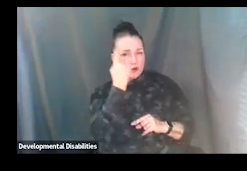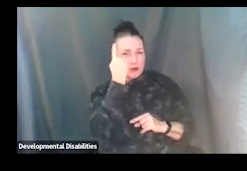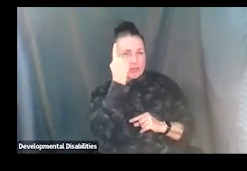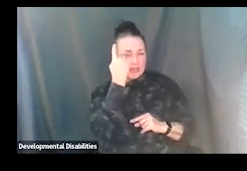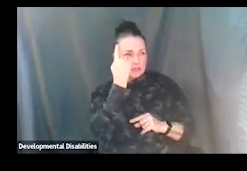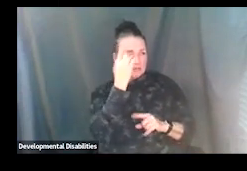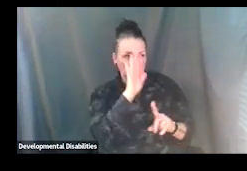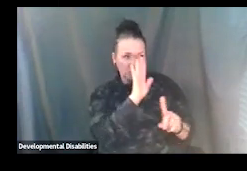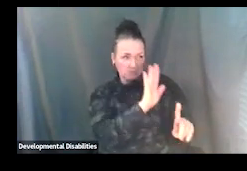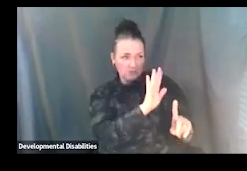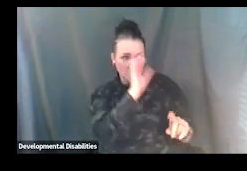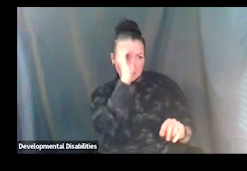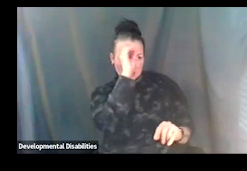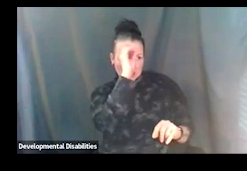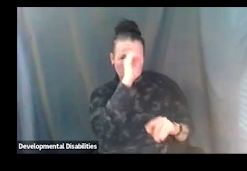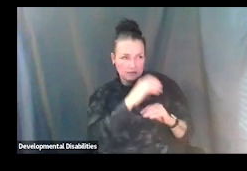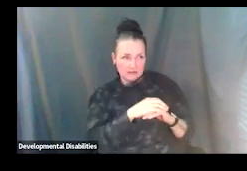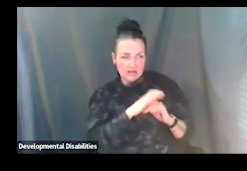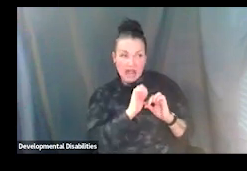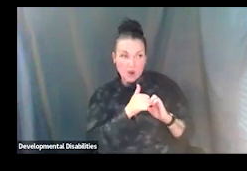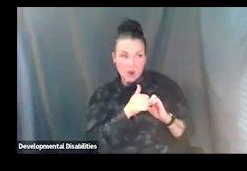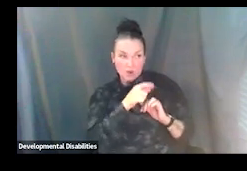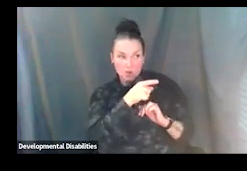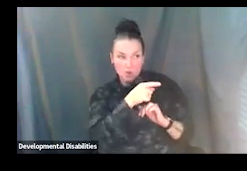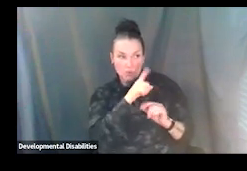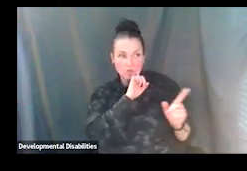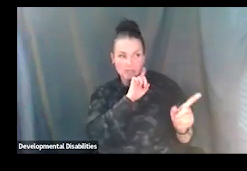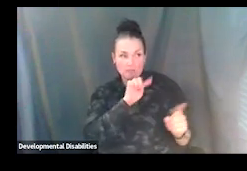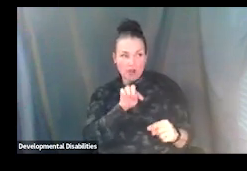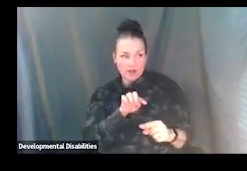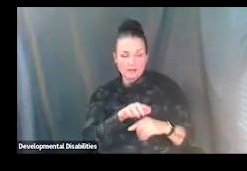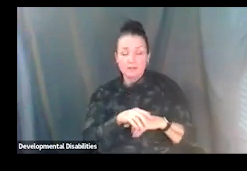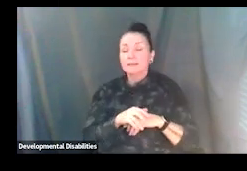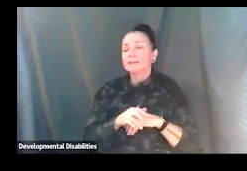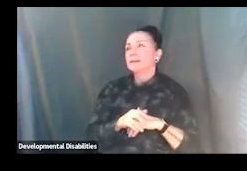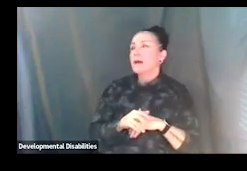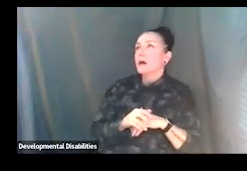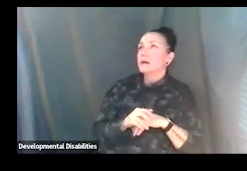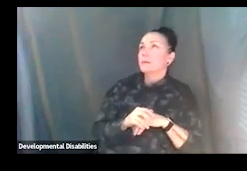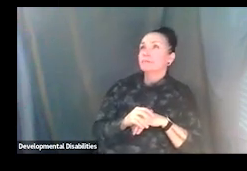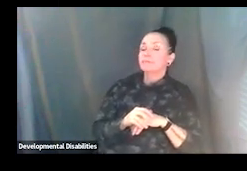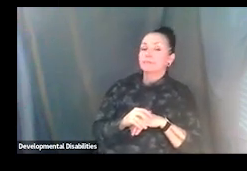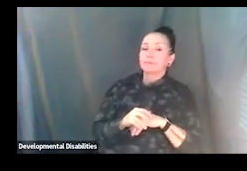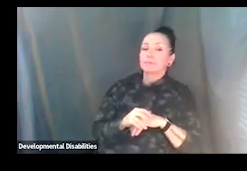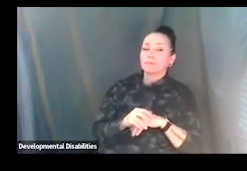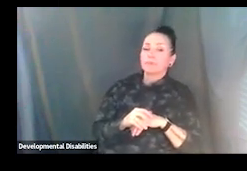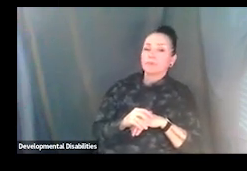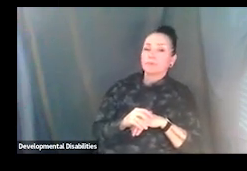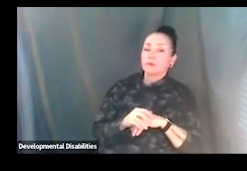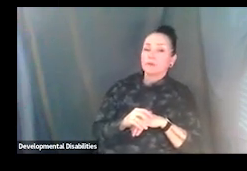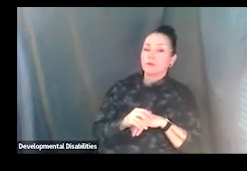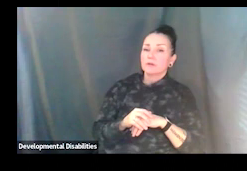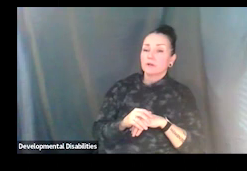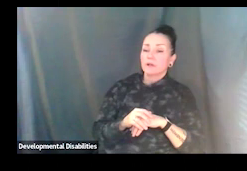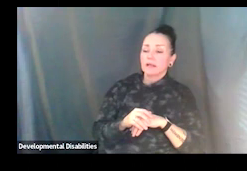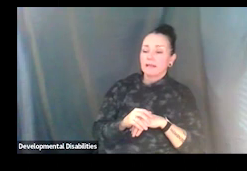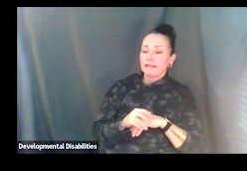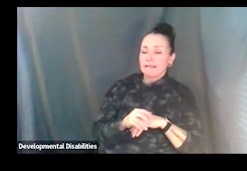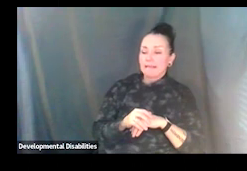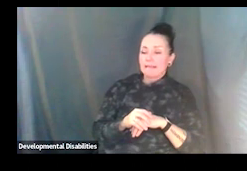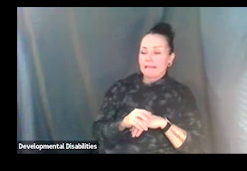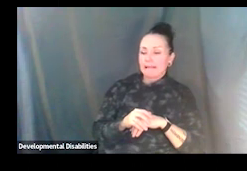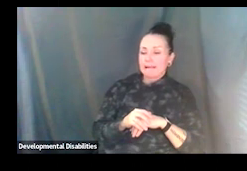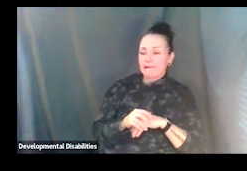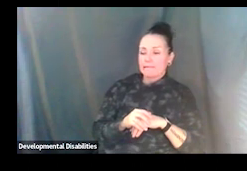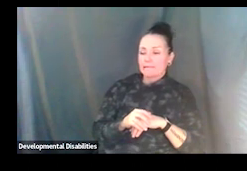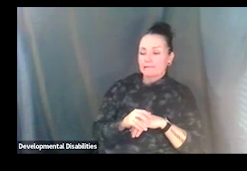approach that. So, again, these are my opinion, but as far as I can tell, the human biome is the cause of every